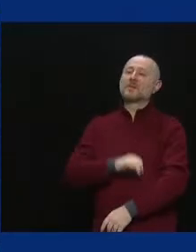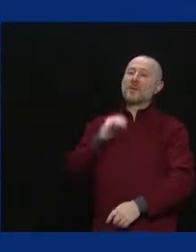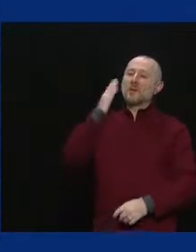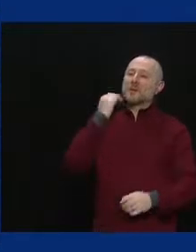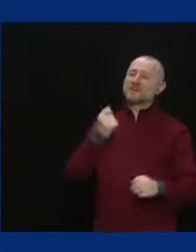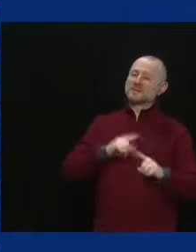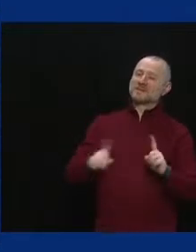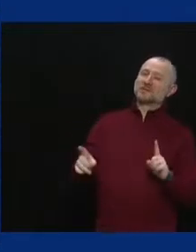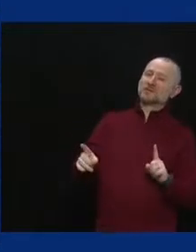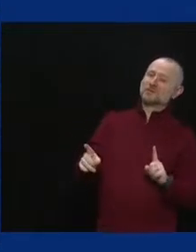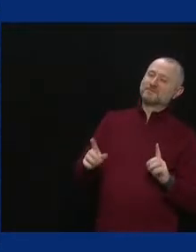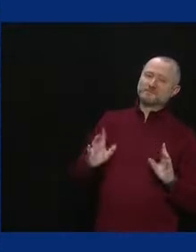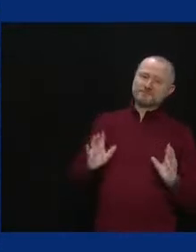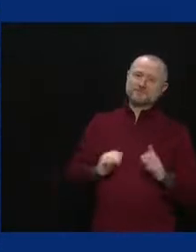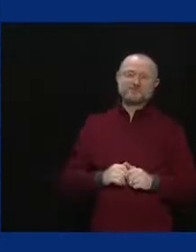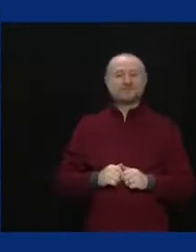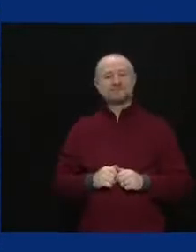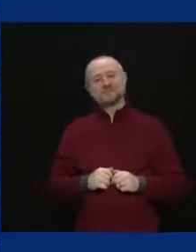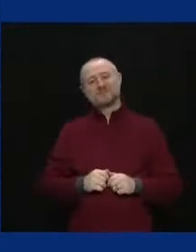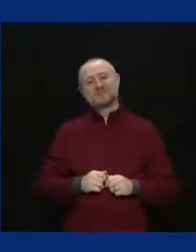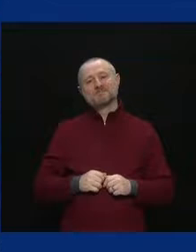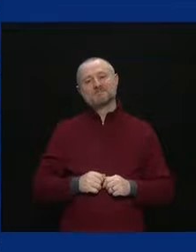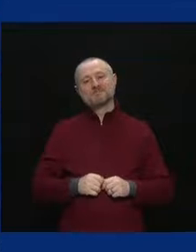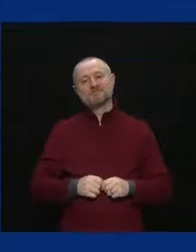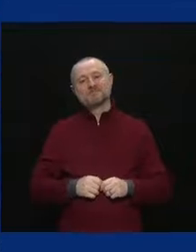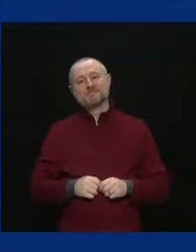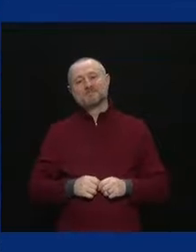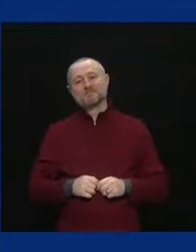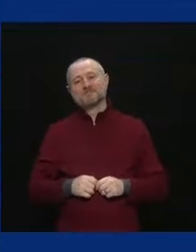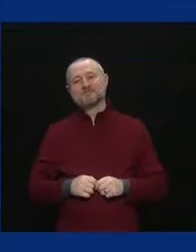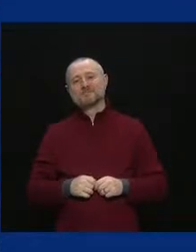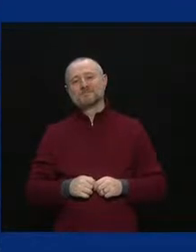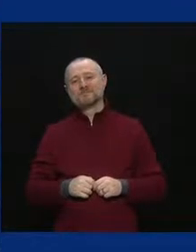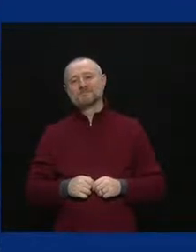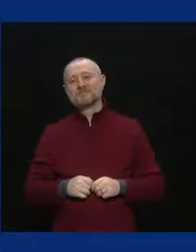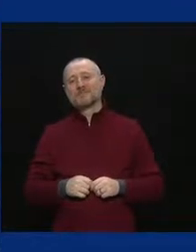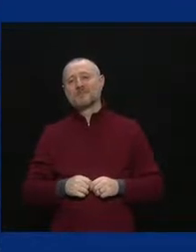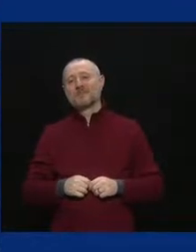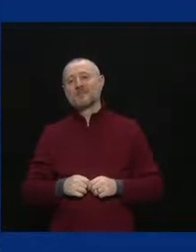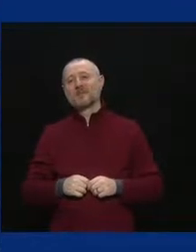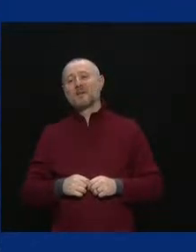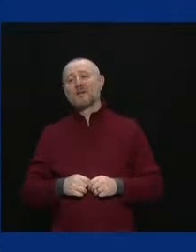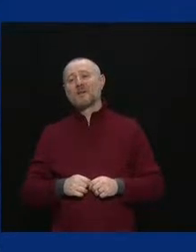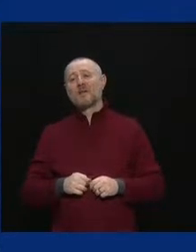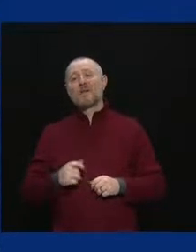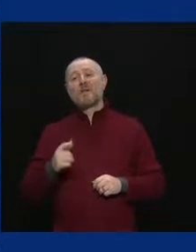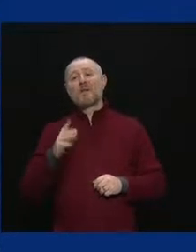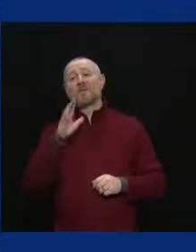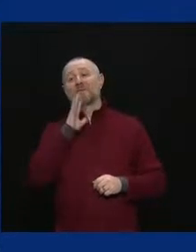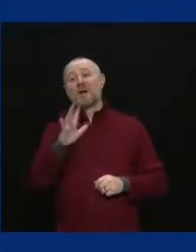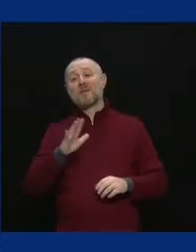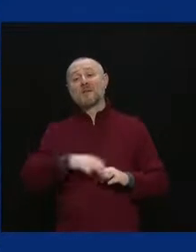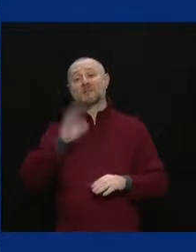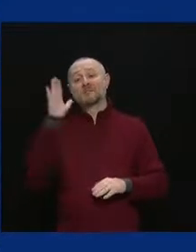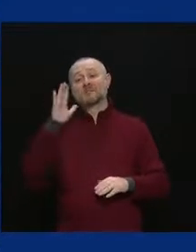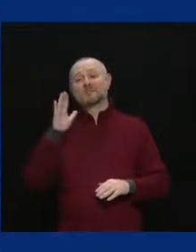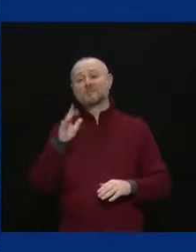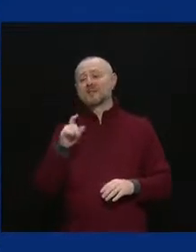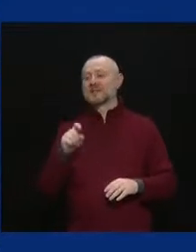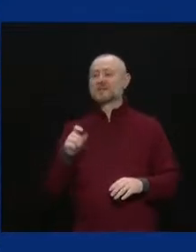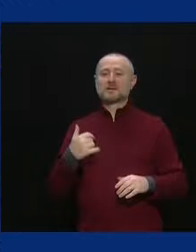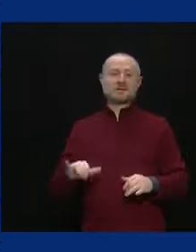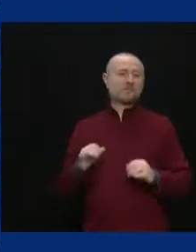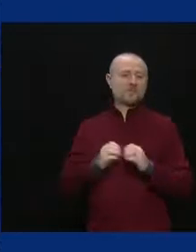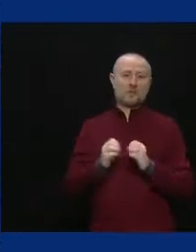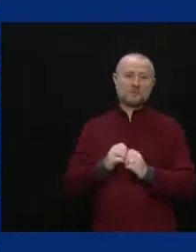not satisfied with the number of children in that age group who are vaccinated. They've had months to do this. And for parents who are nervous about it, who